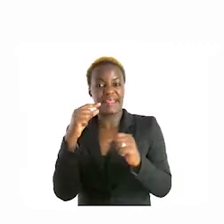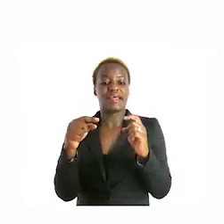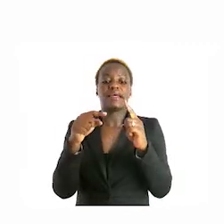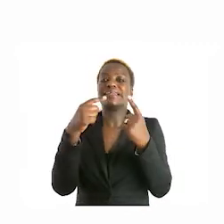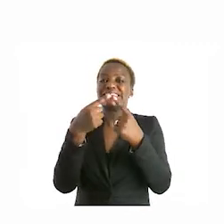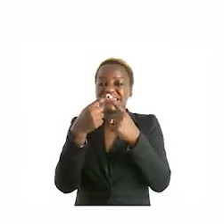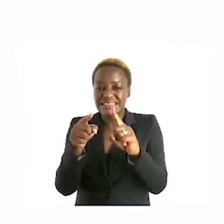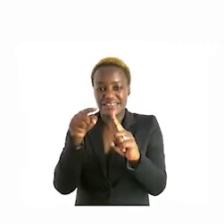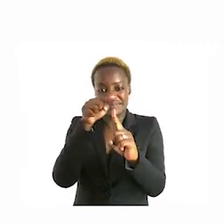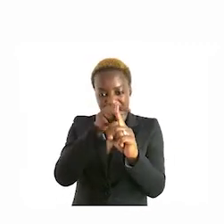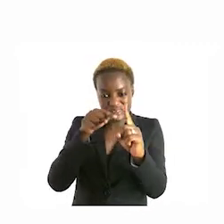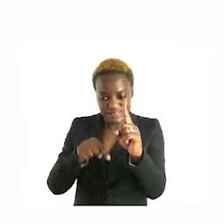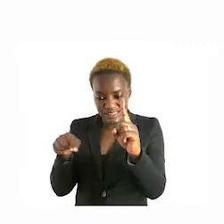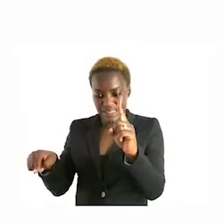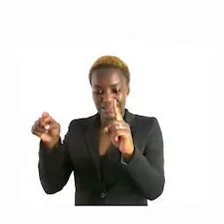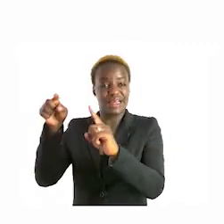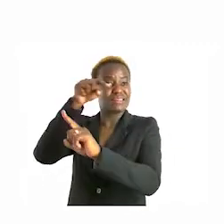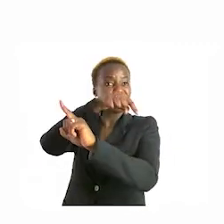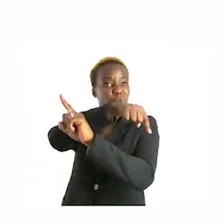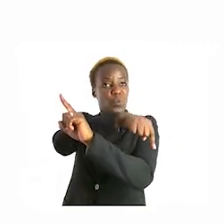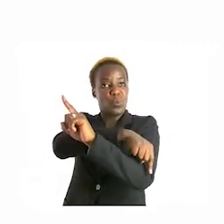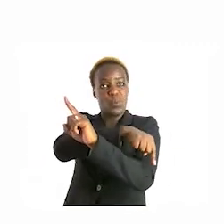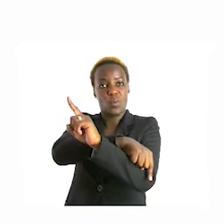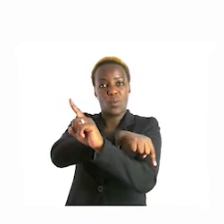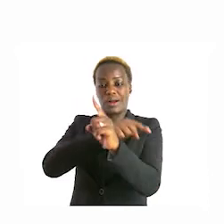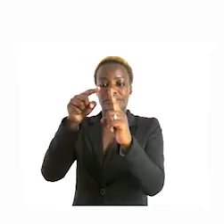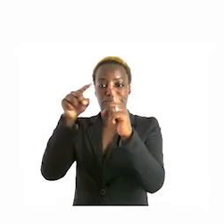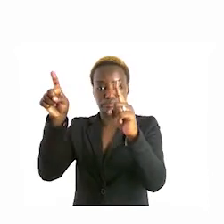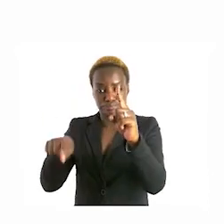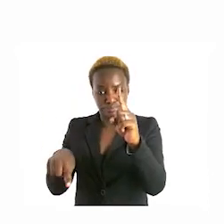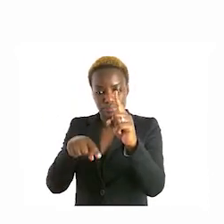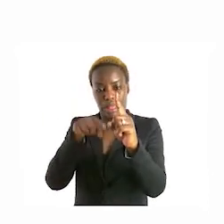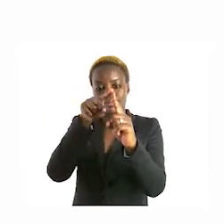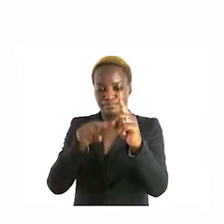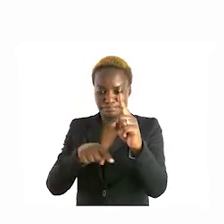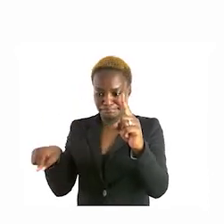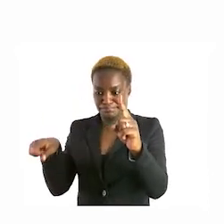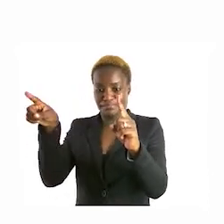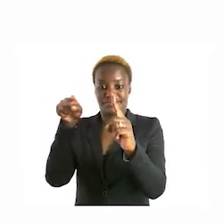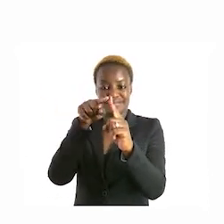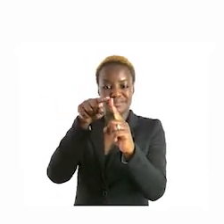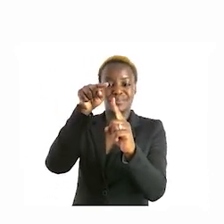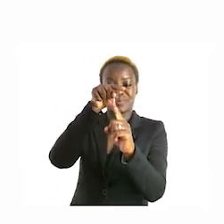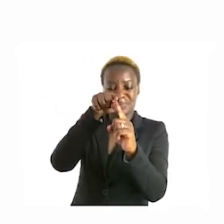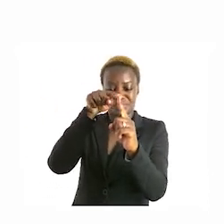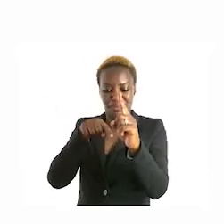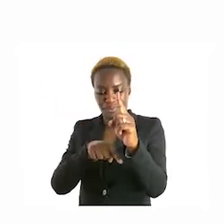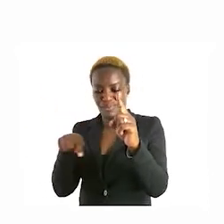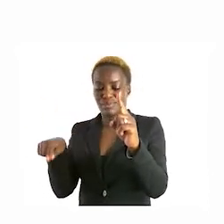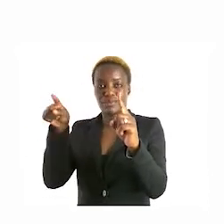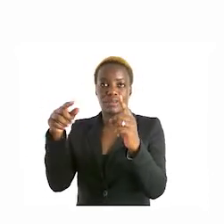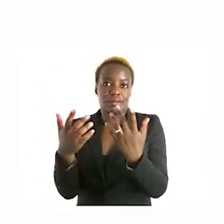the corners of each one of those shapes that we have. For example, the first one we have a